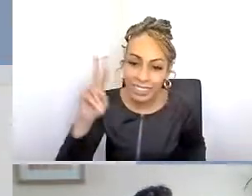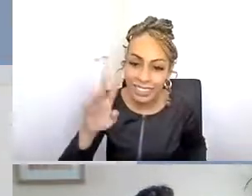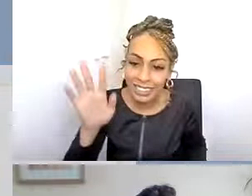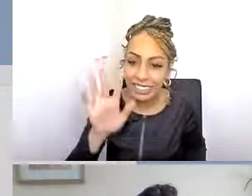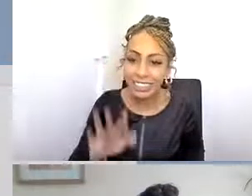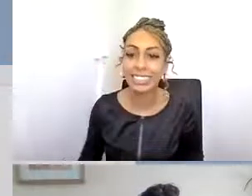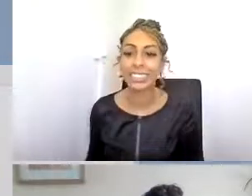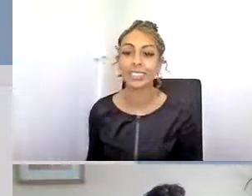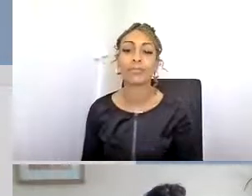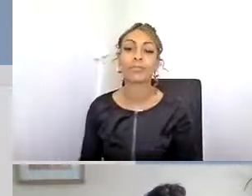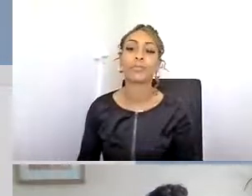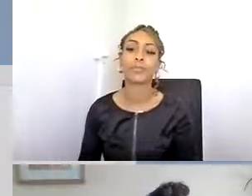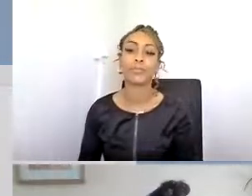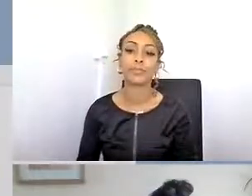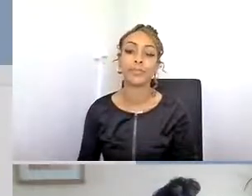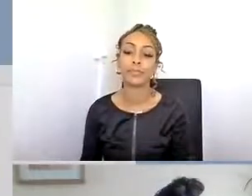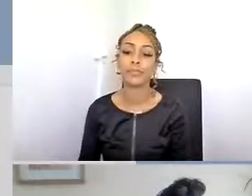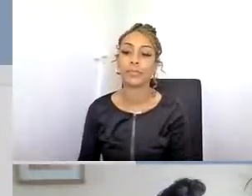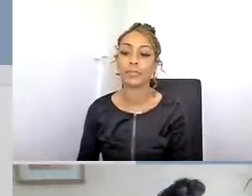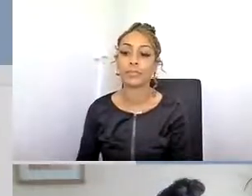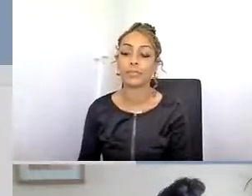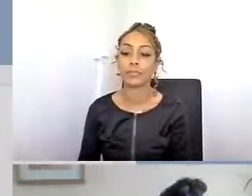about. And